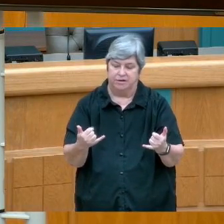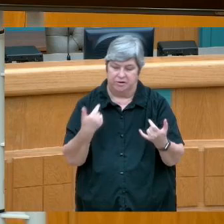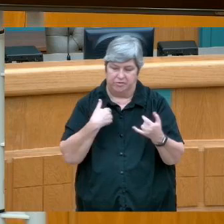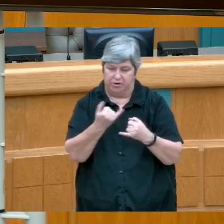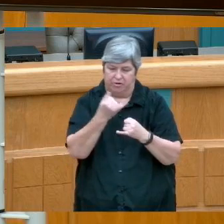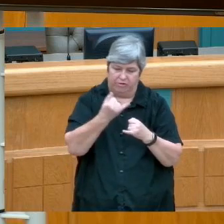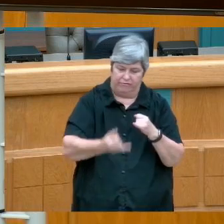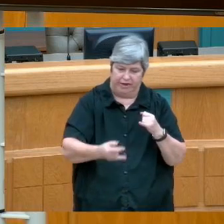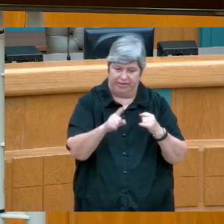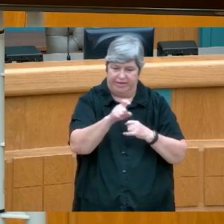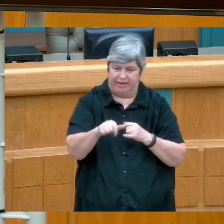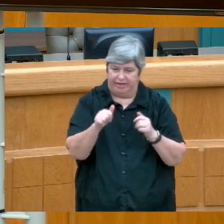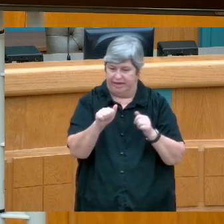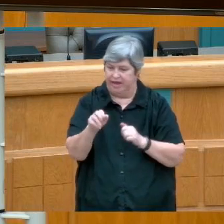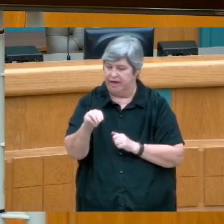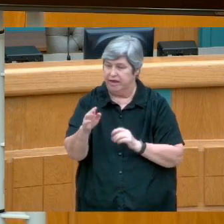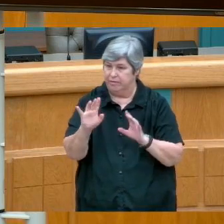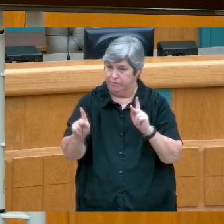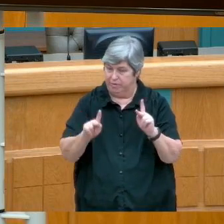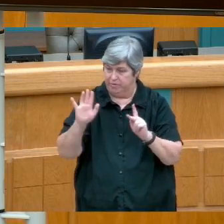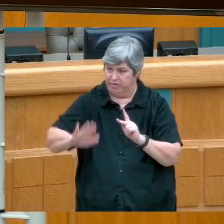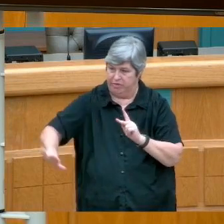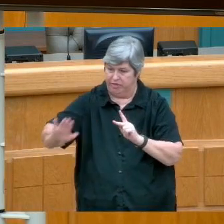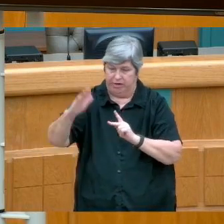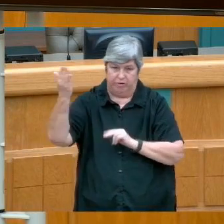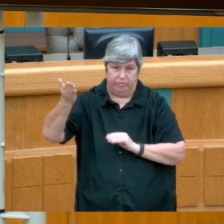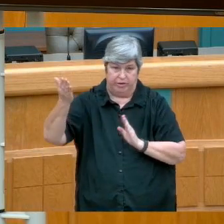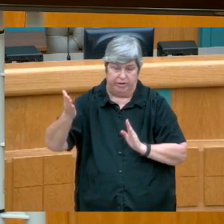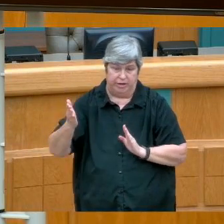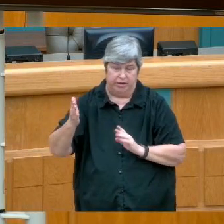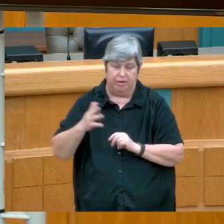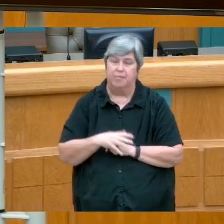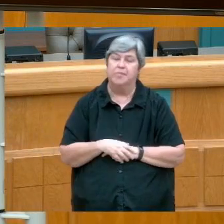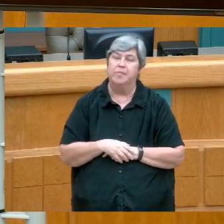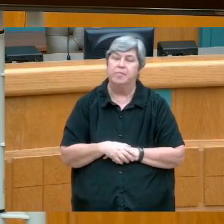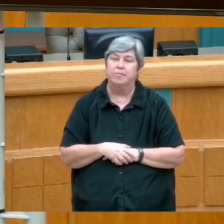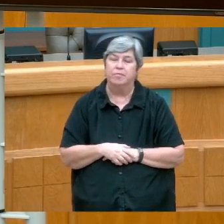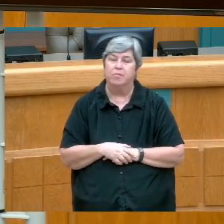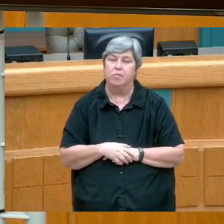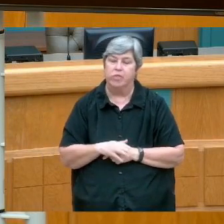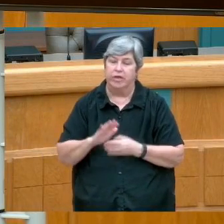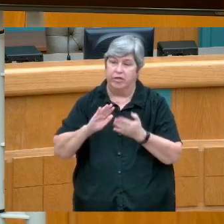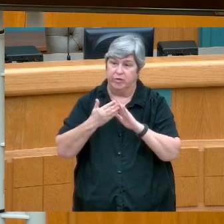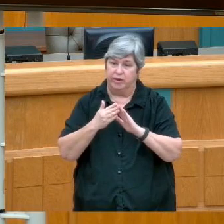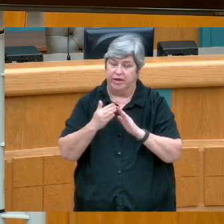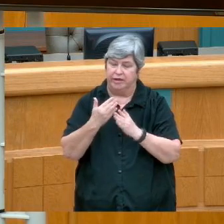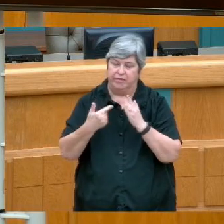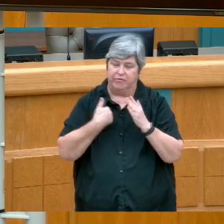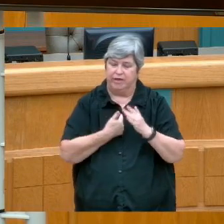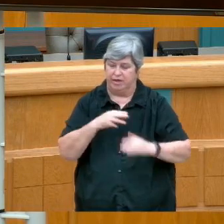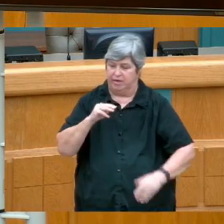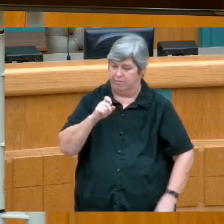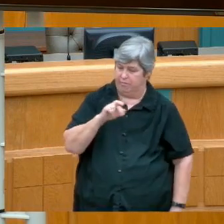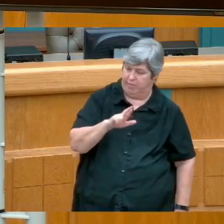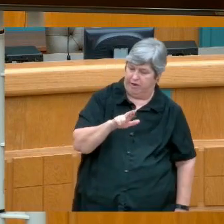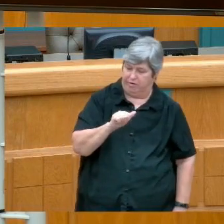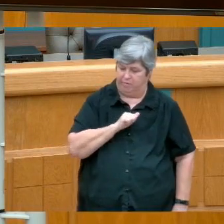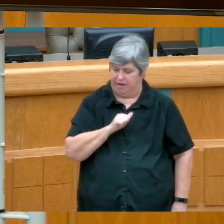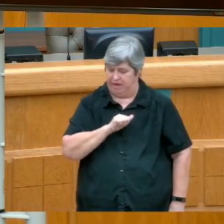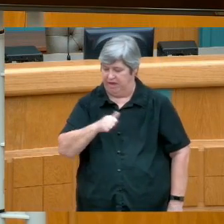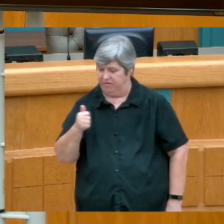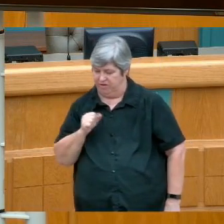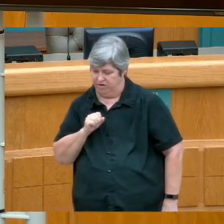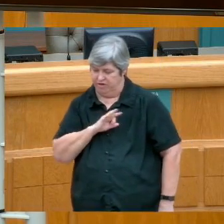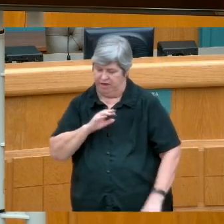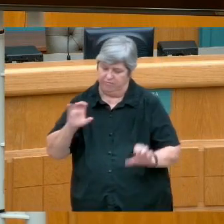the Texas A&M folks' presentation, is that the community, and some of us, like the mayor and myself and other staff, we've been